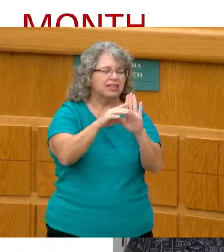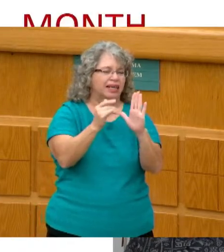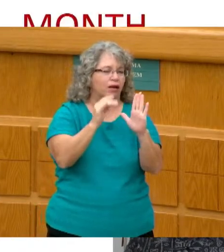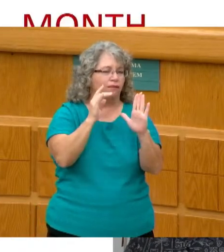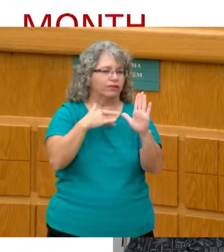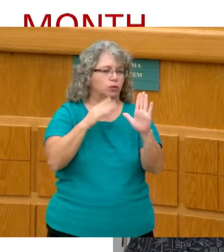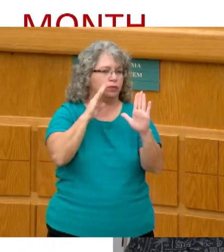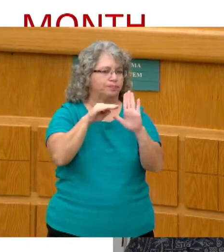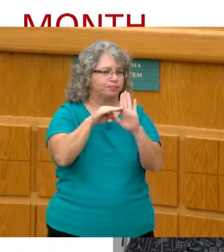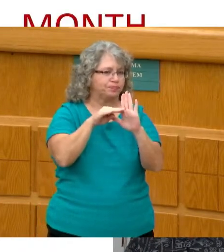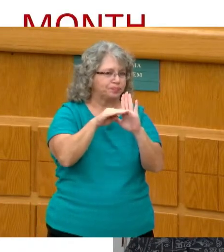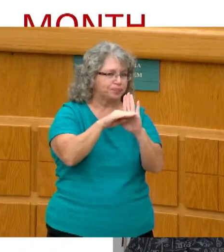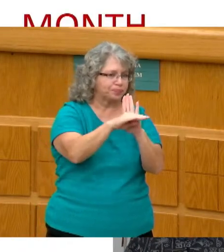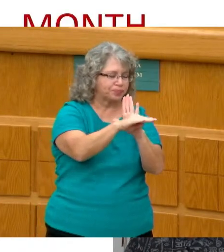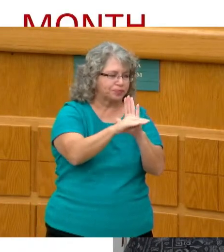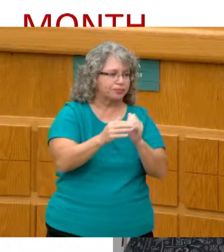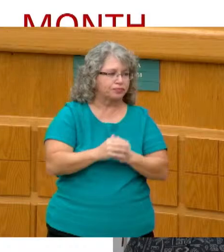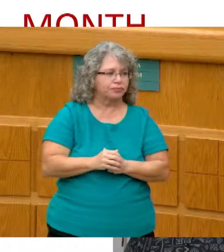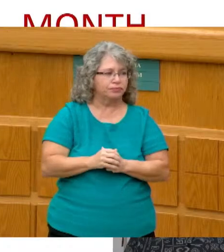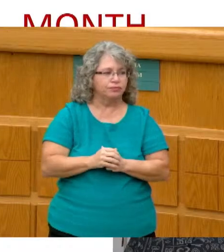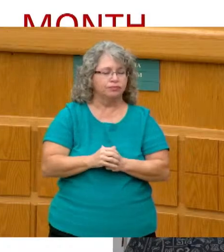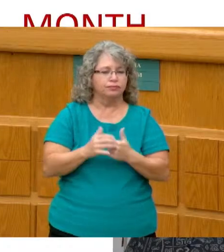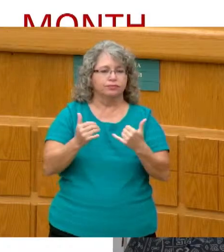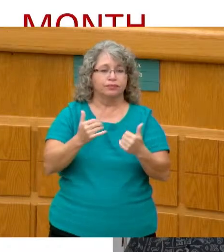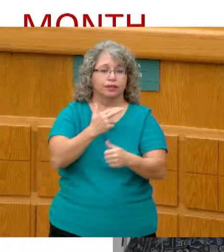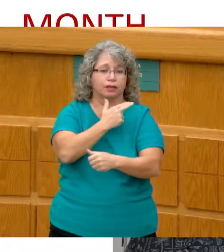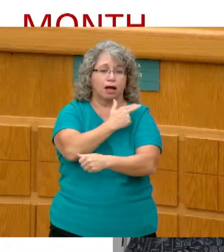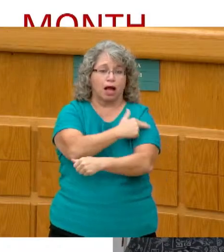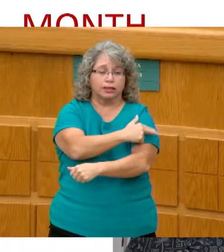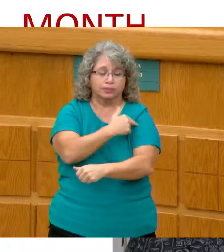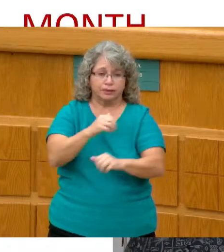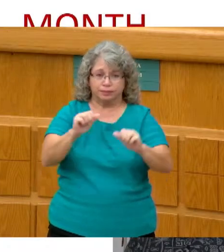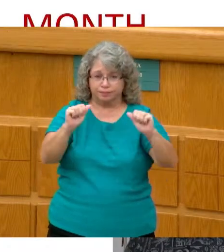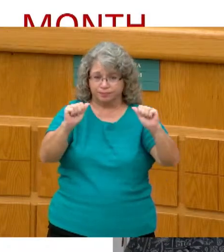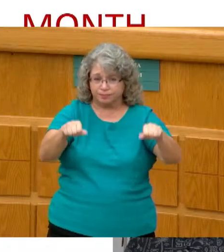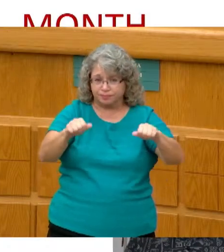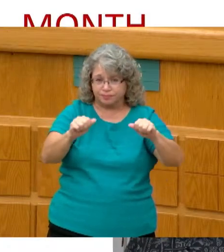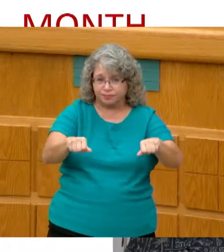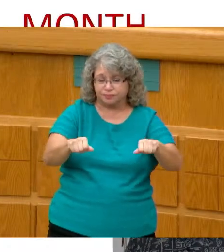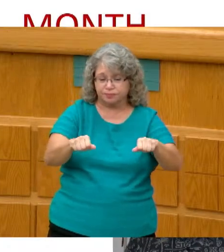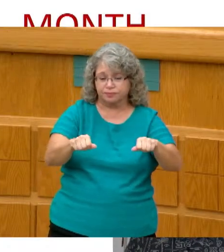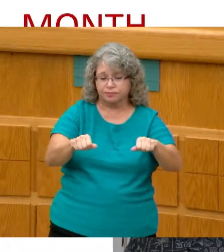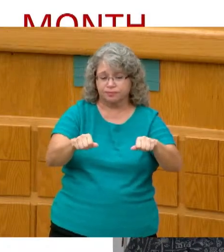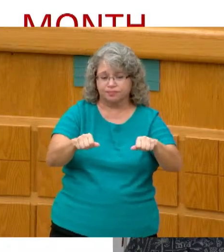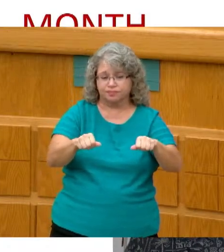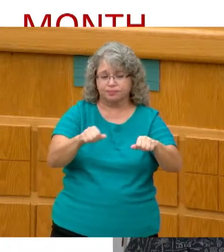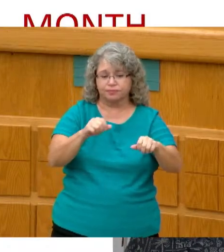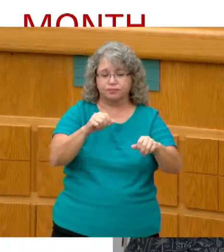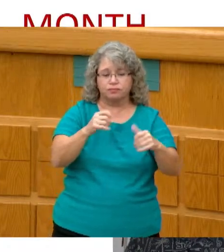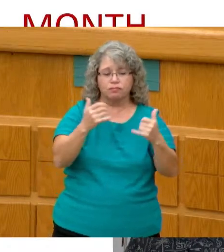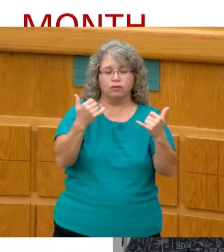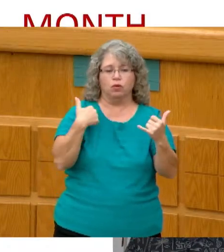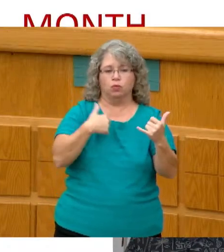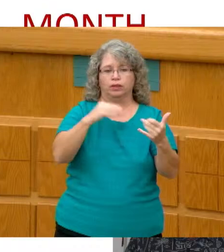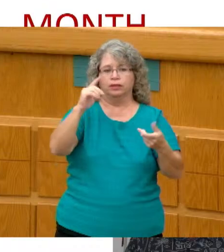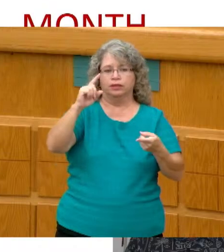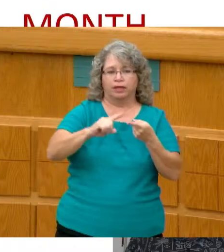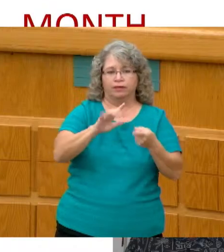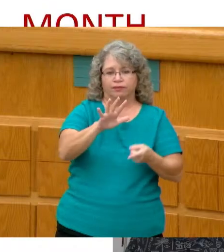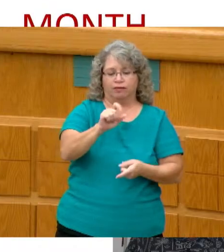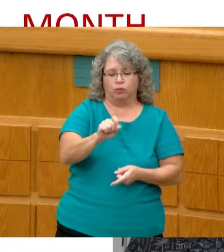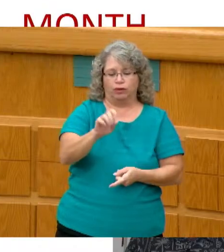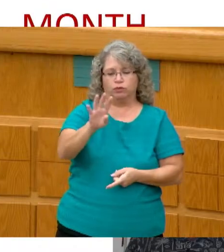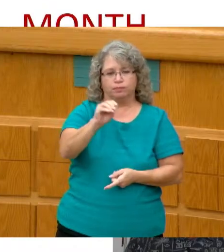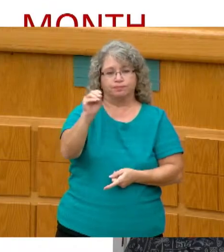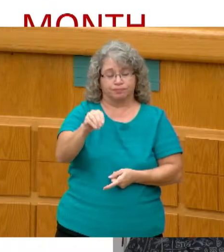In terms of hospital capacity devoted to COVID inpatients, we're down to 5.4%. That's very good. If you remember